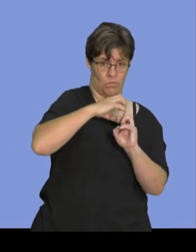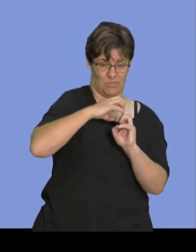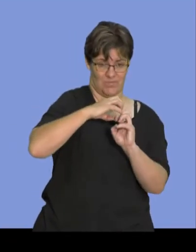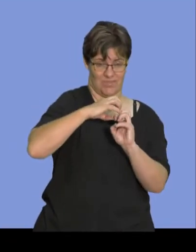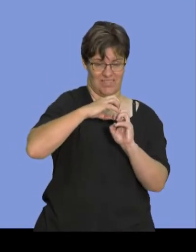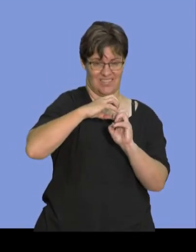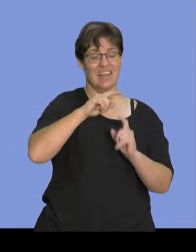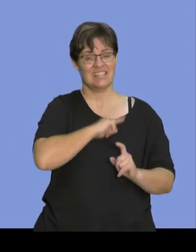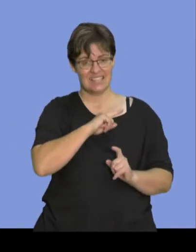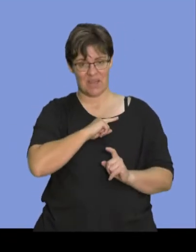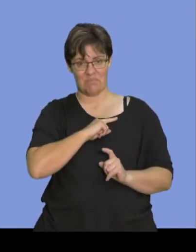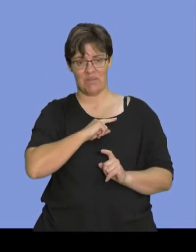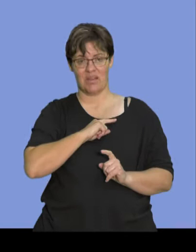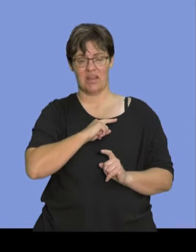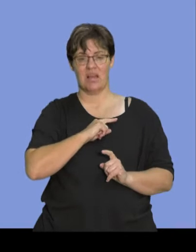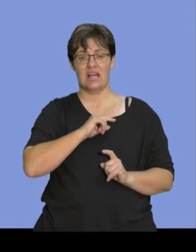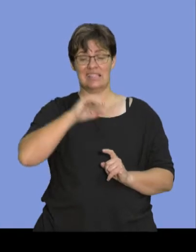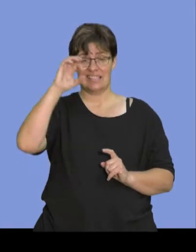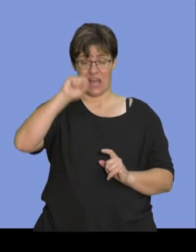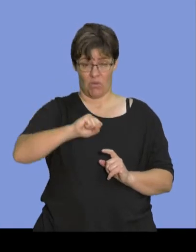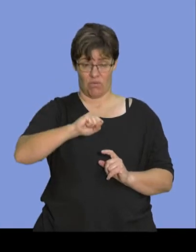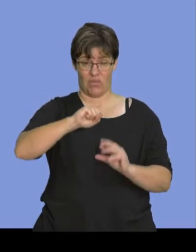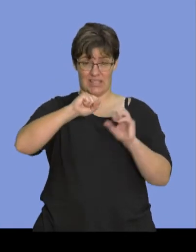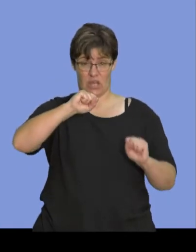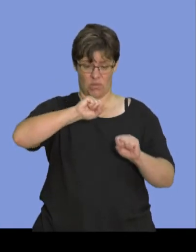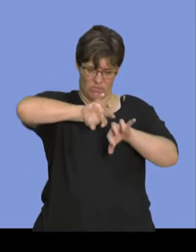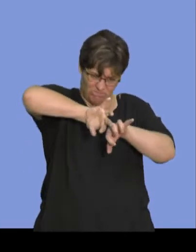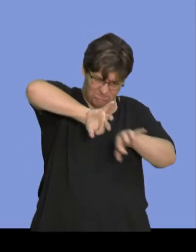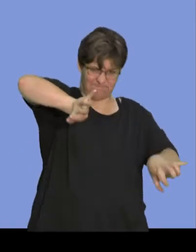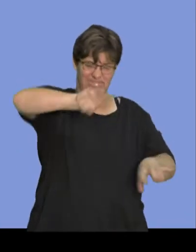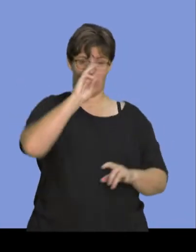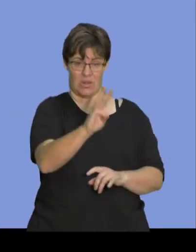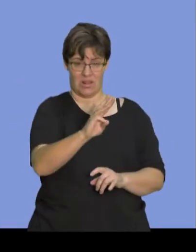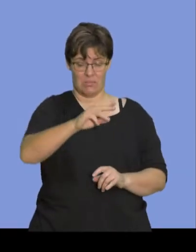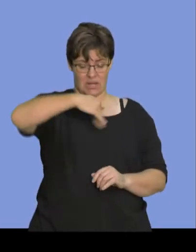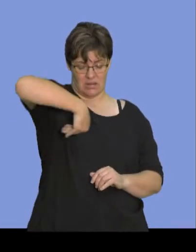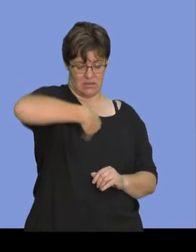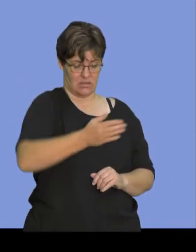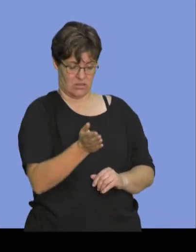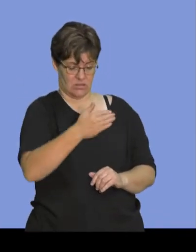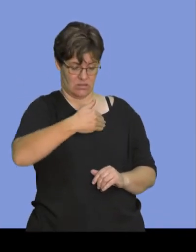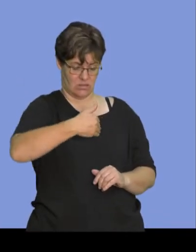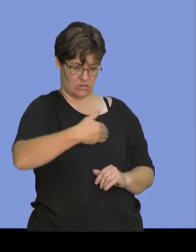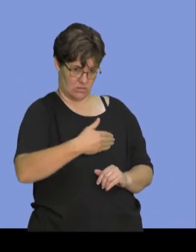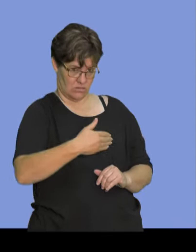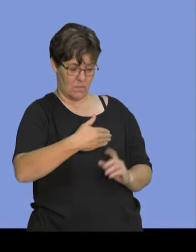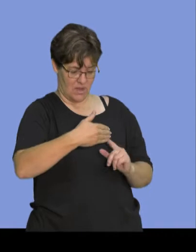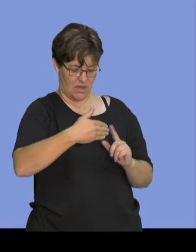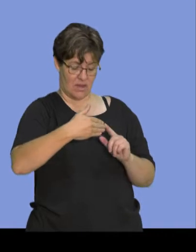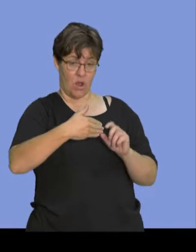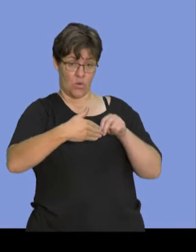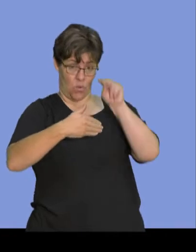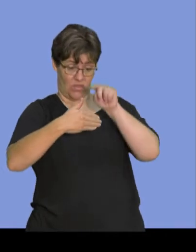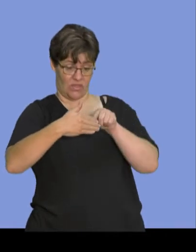of the attraction, while the South repels the other South. So when this magnet comes to rest, it will actually lie in